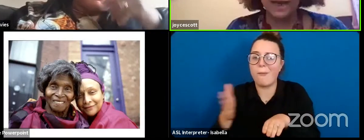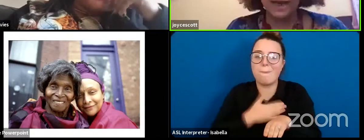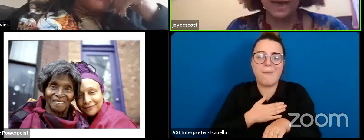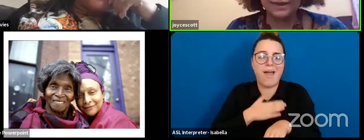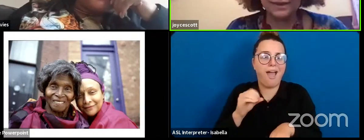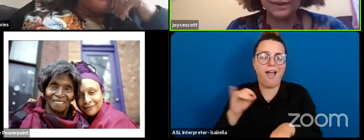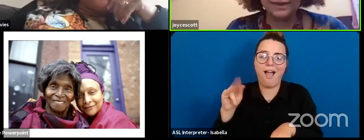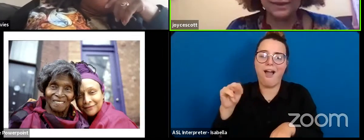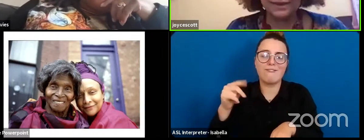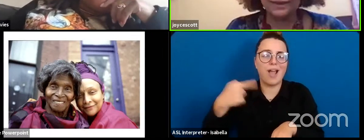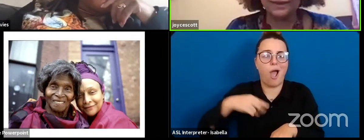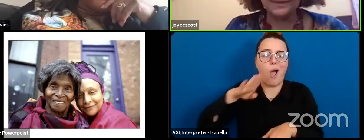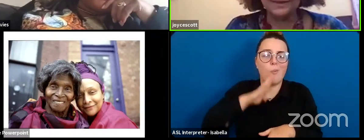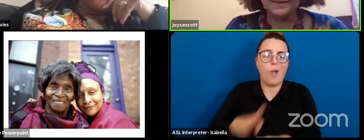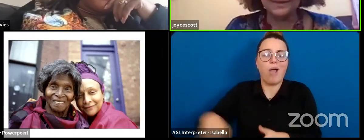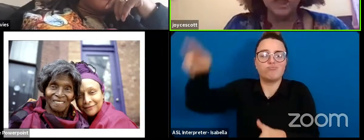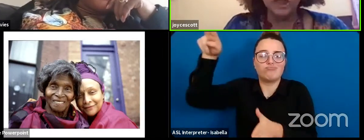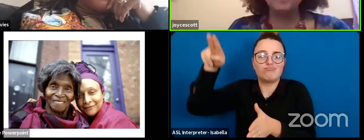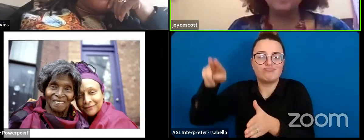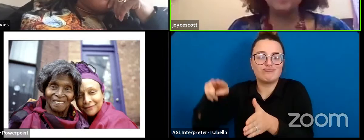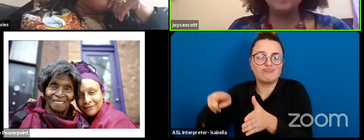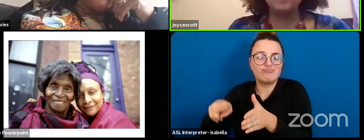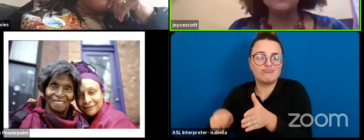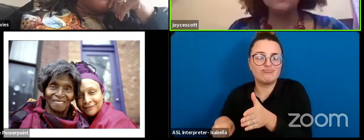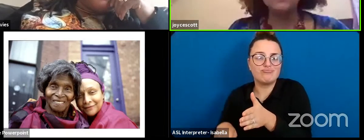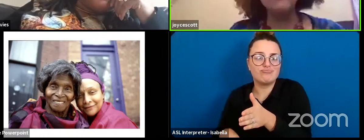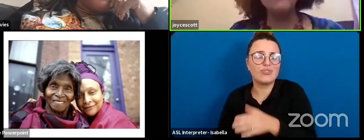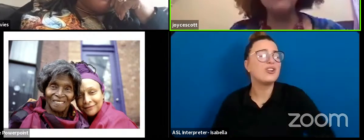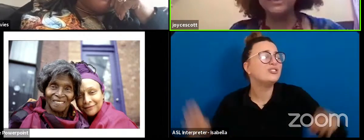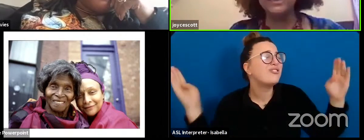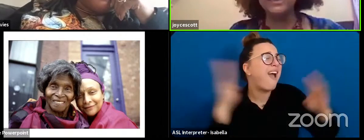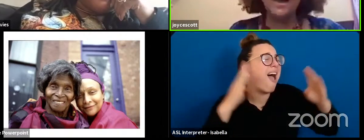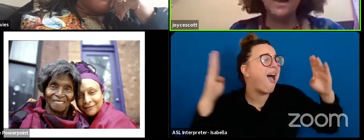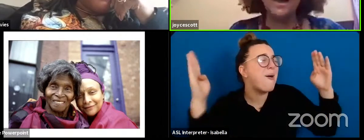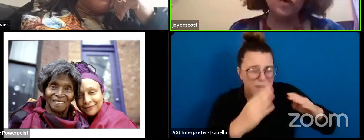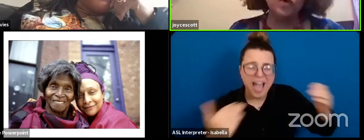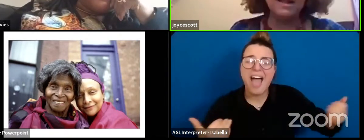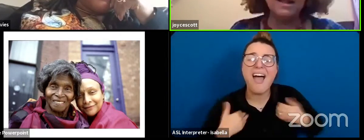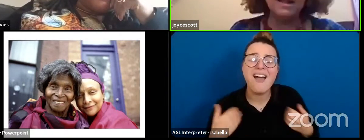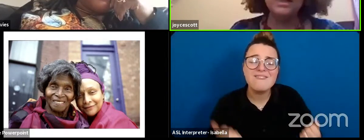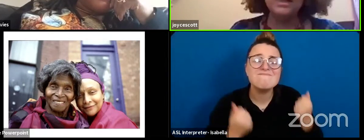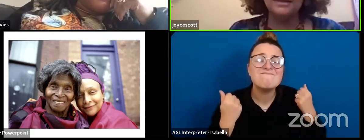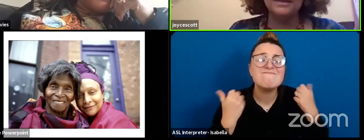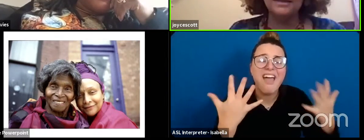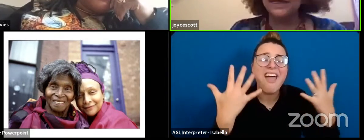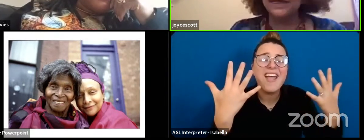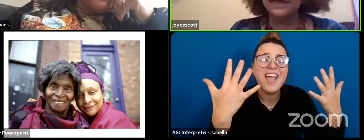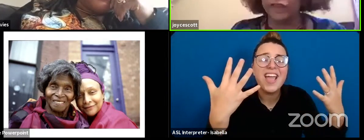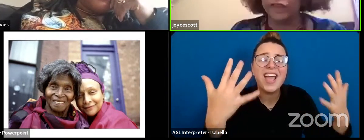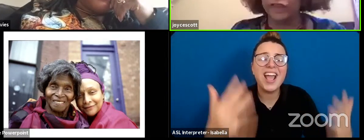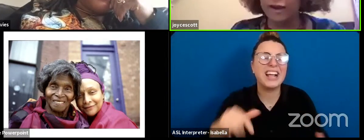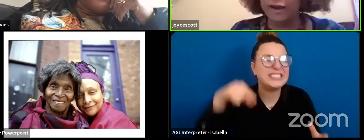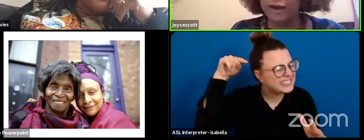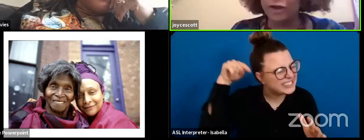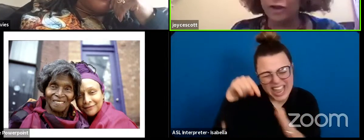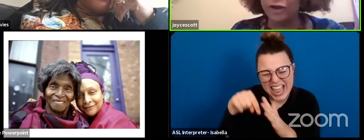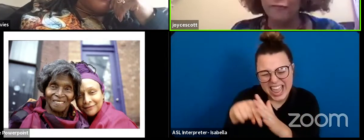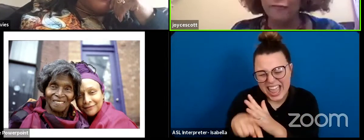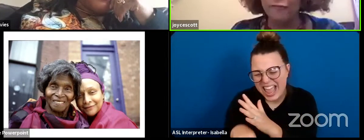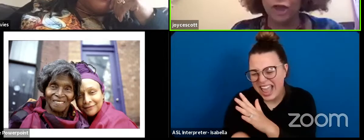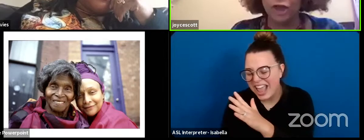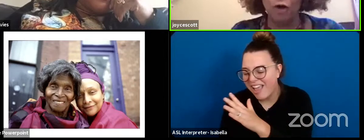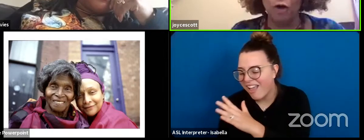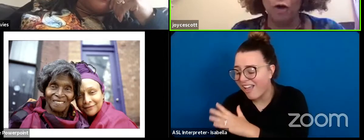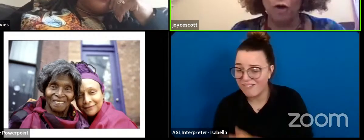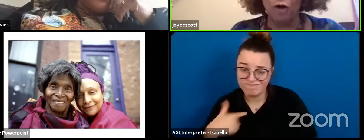way down there. Troubles are many, they're as deep as a well. I can say there ain't no